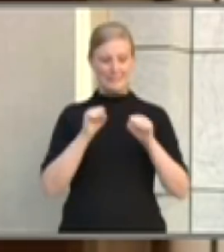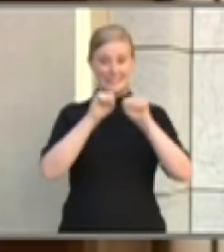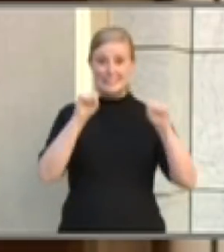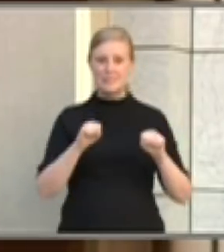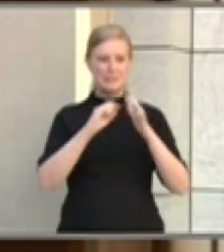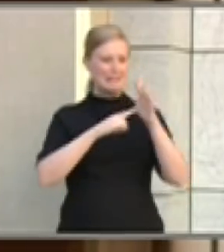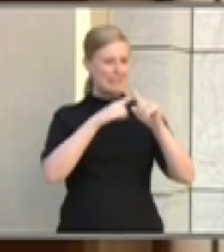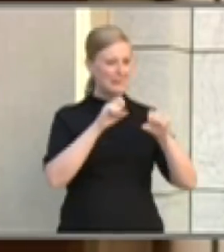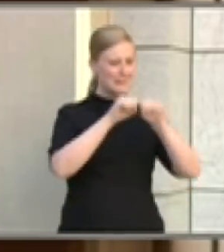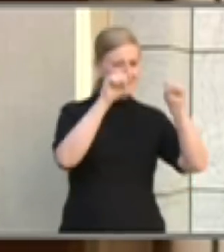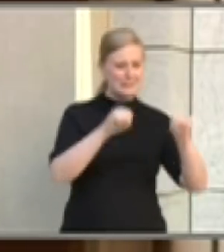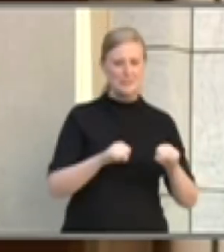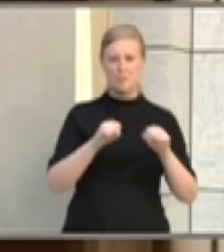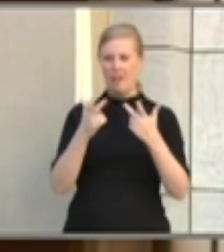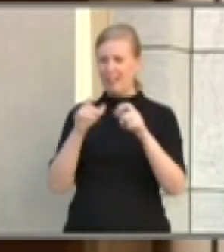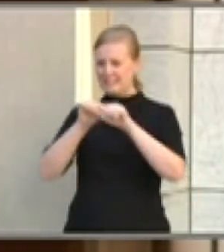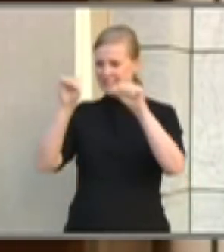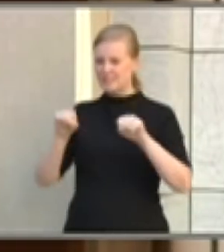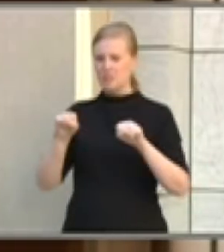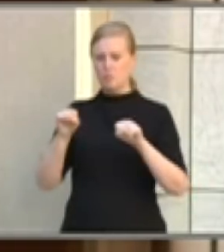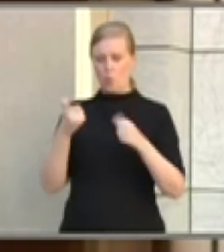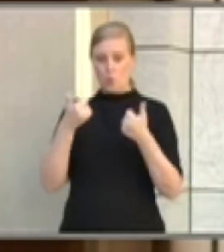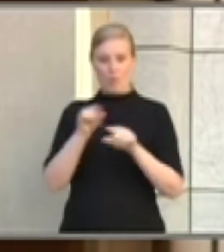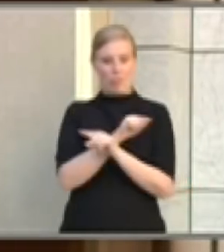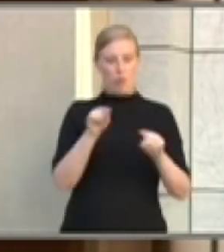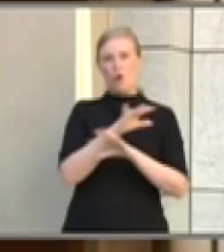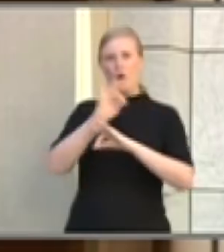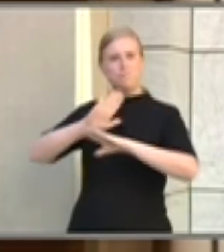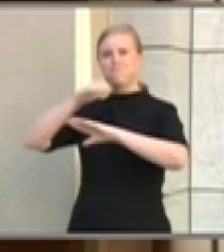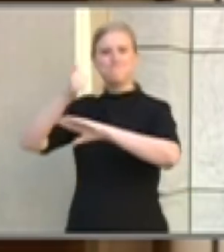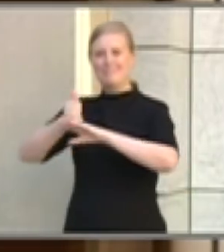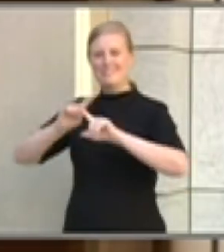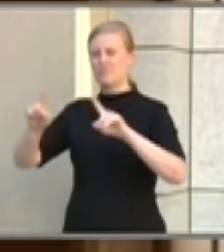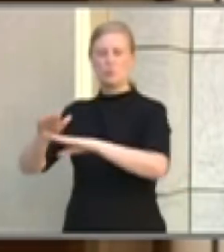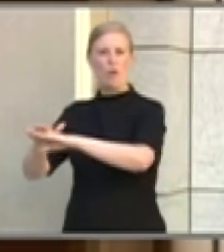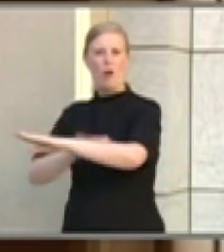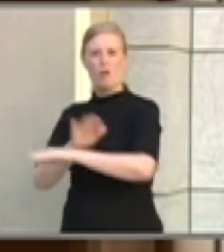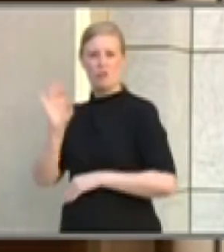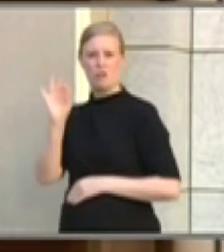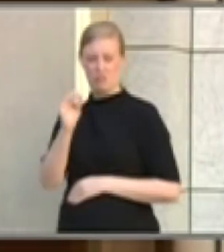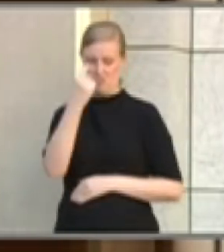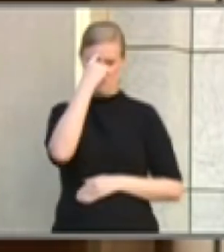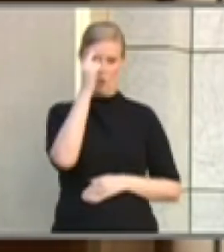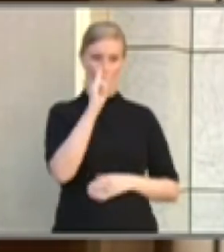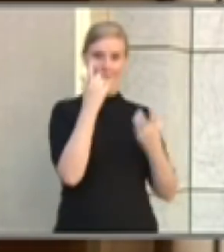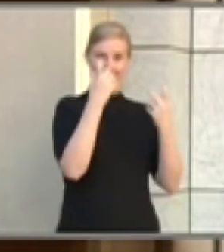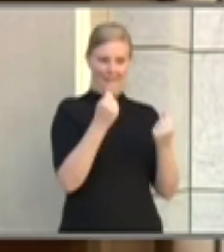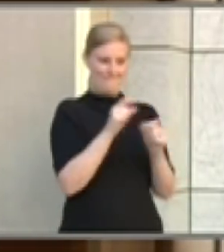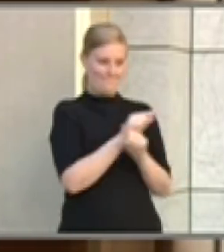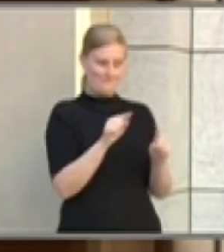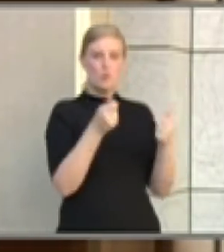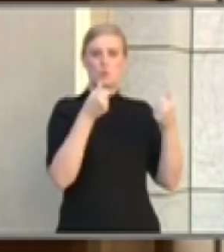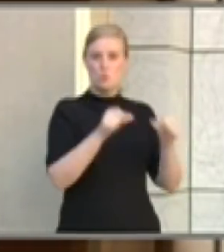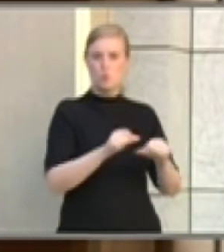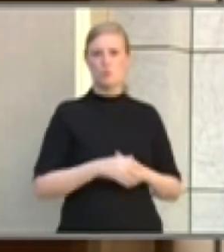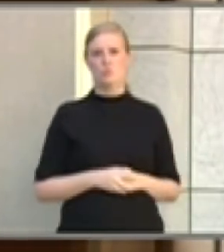principles as Australians. To date, we have announced 2 packages of support, of economic